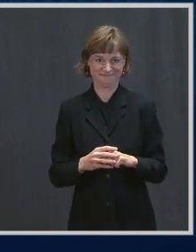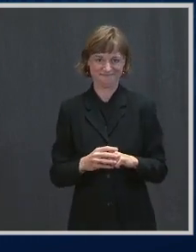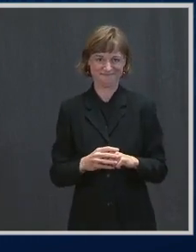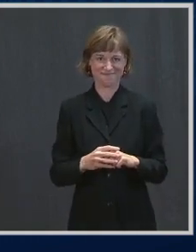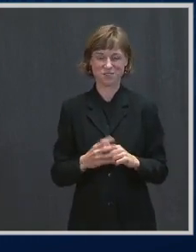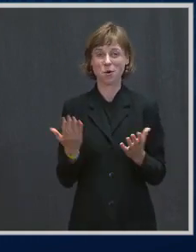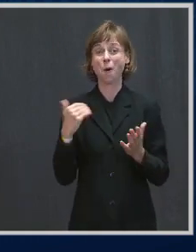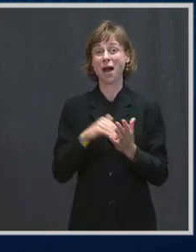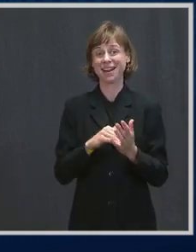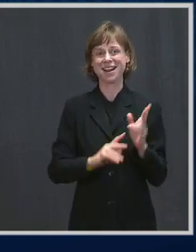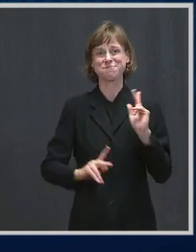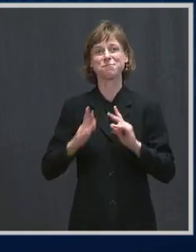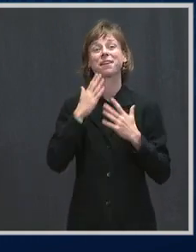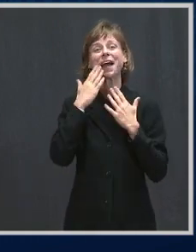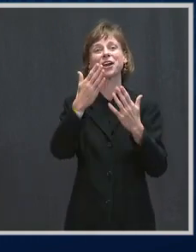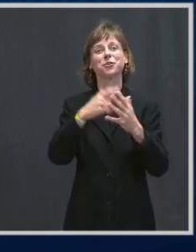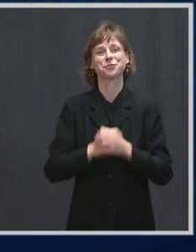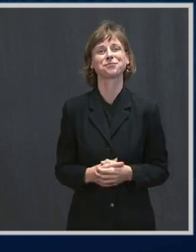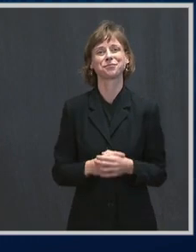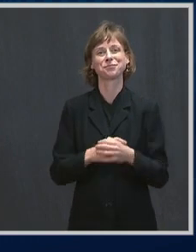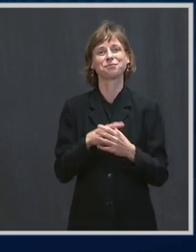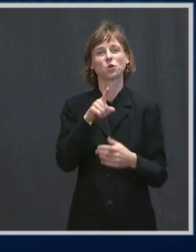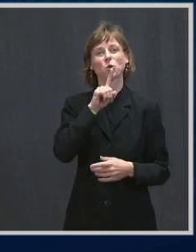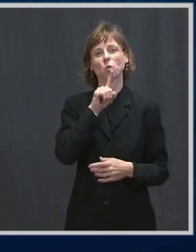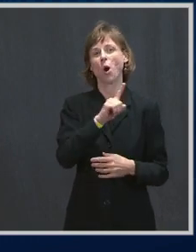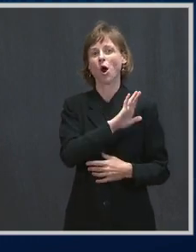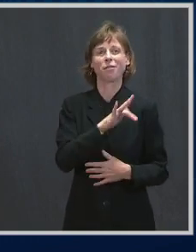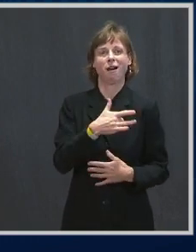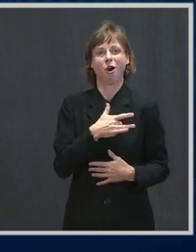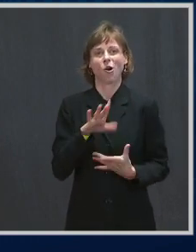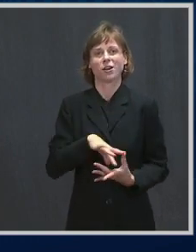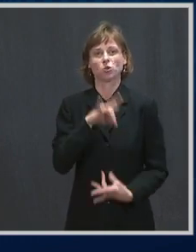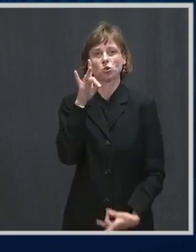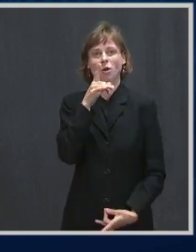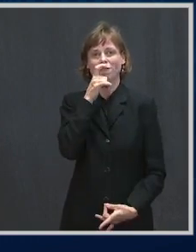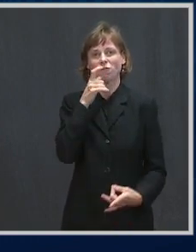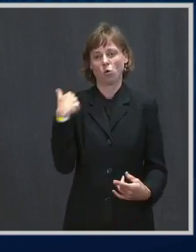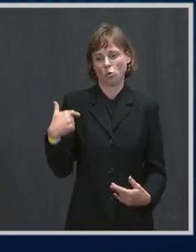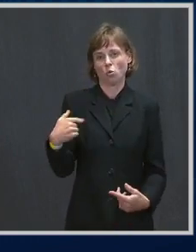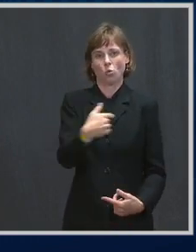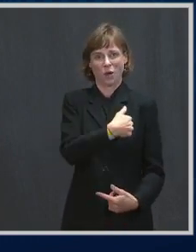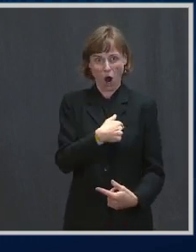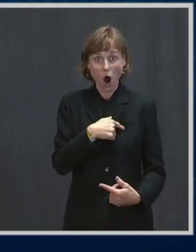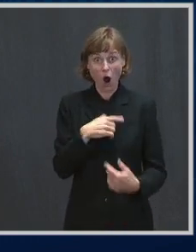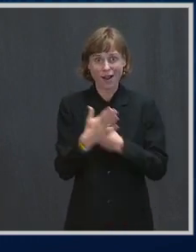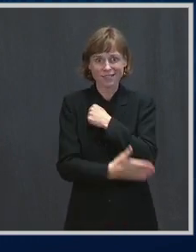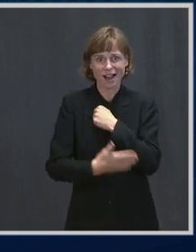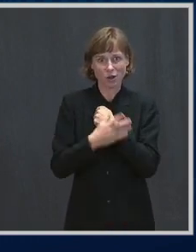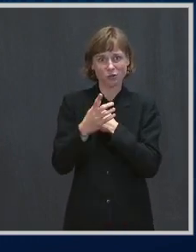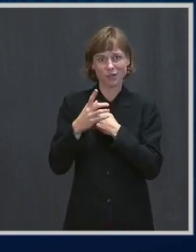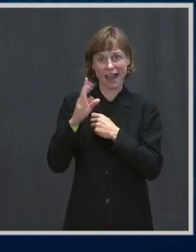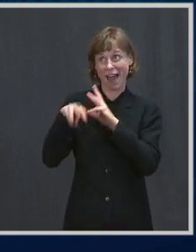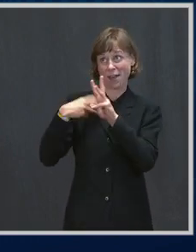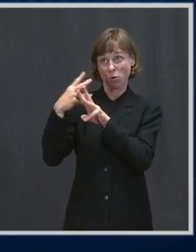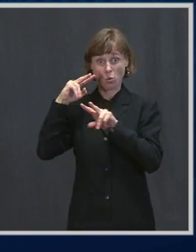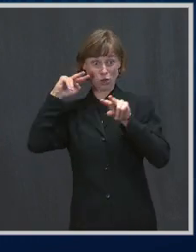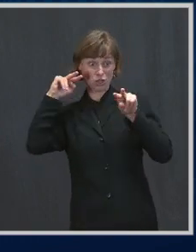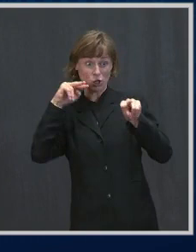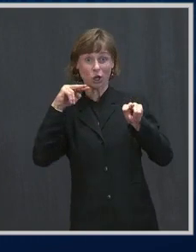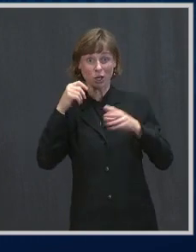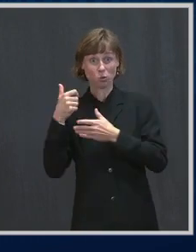folks, thank you. You are the heart and soul of who we are as a country, and the rest of the world is looking to you to help